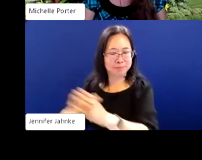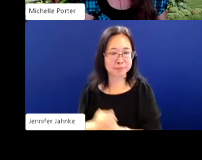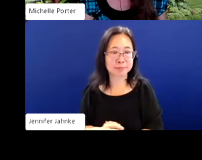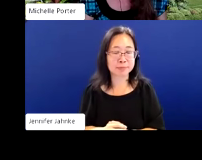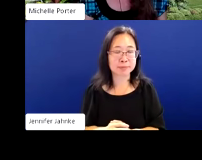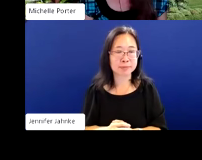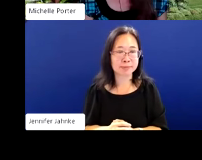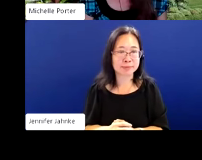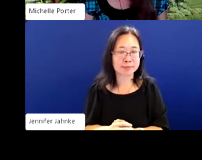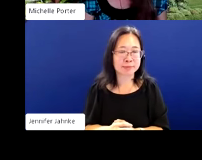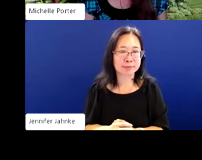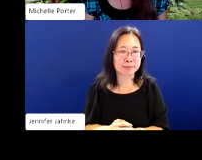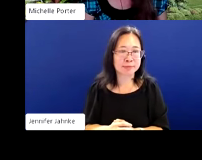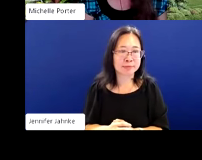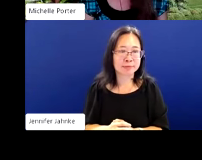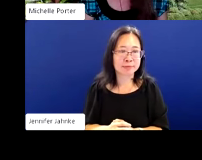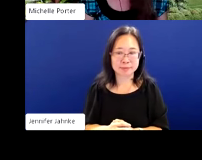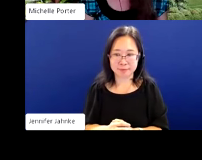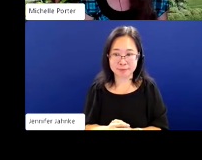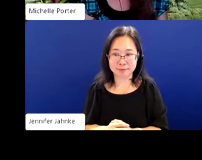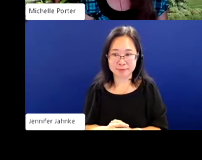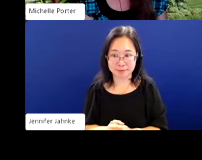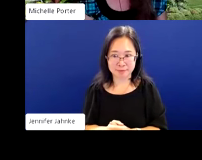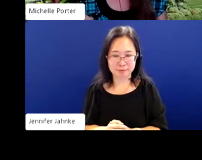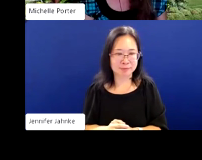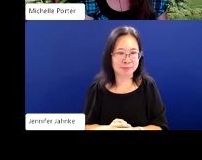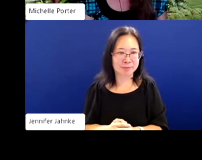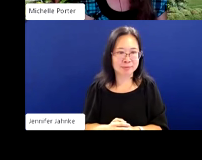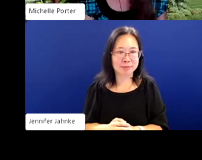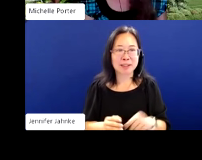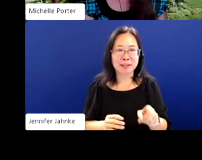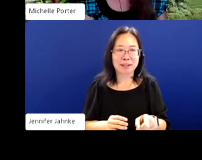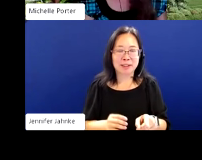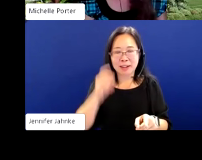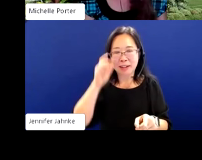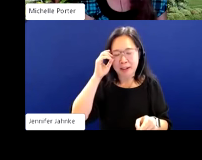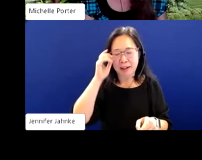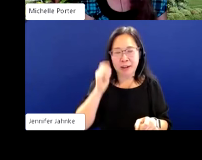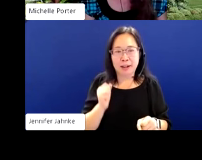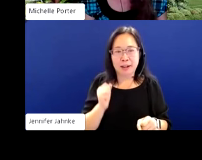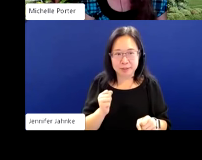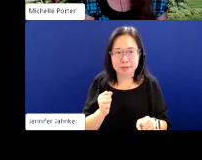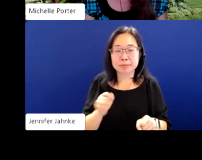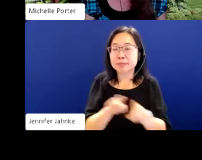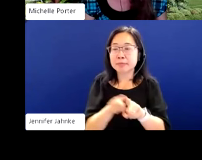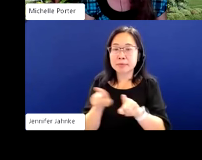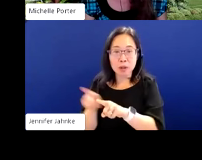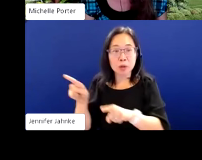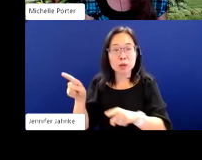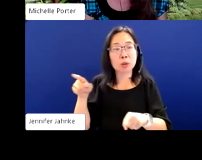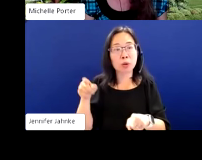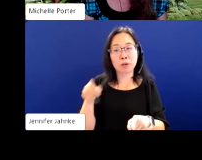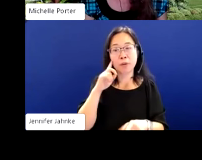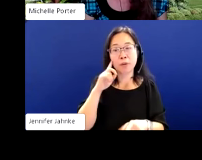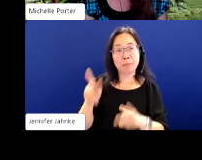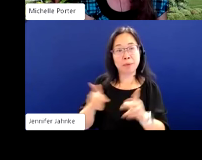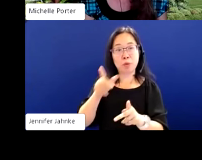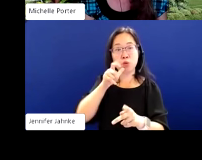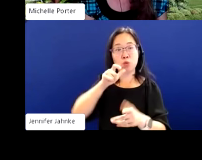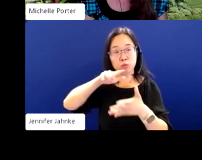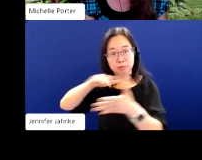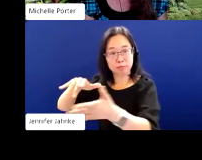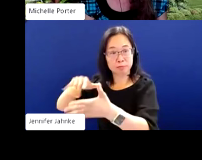And as would be suggested by the organizations who are organizing this talk today, elder